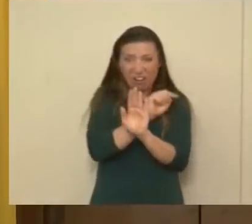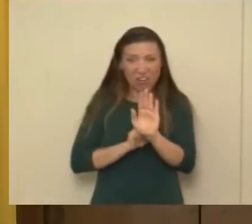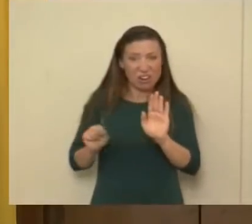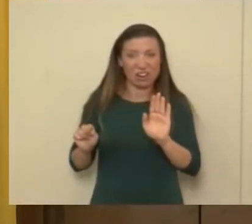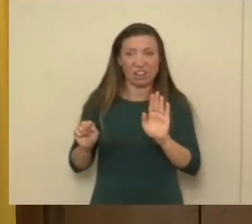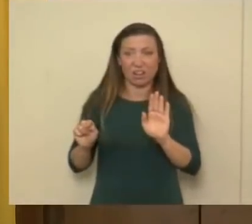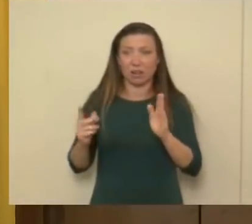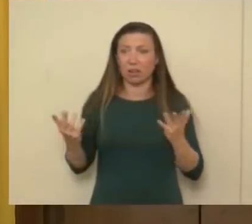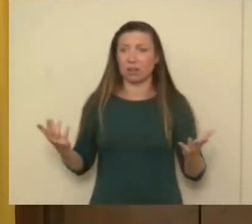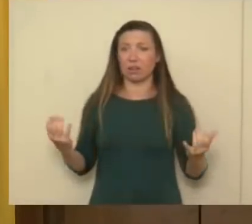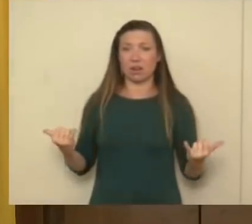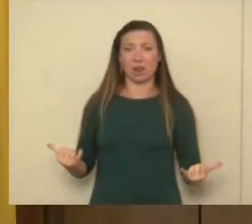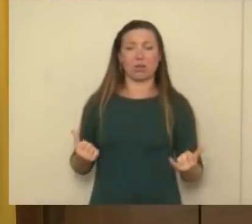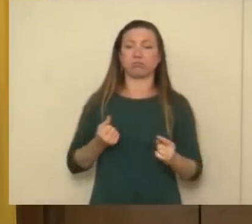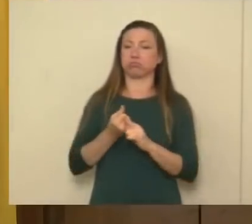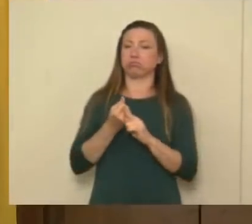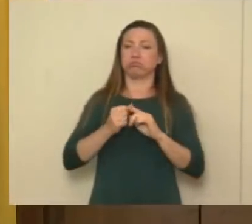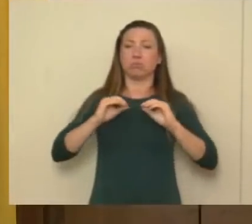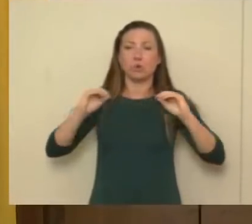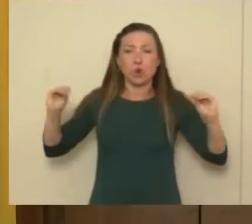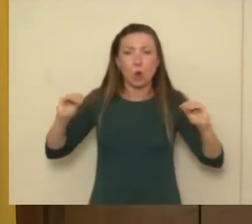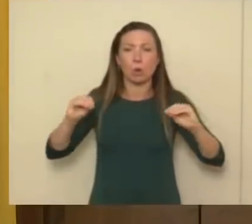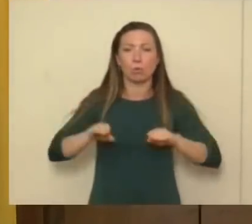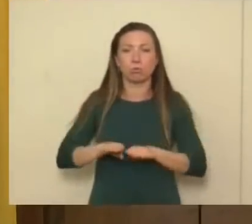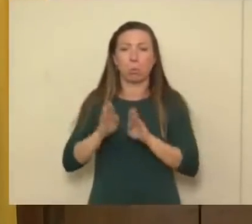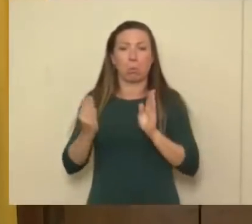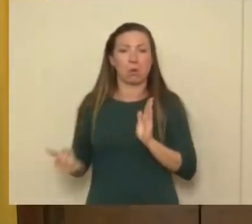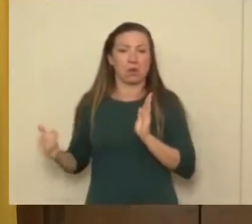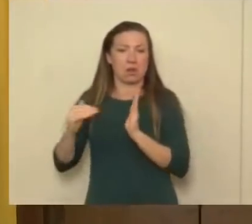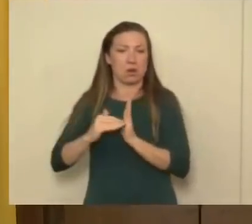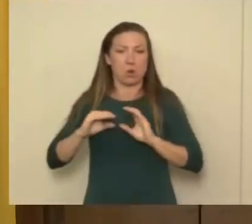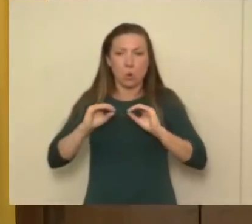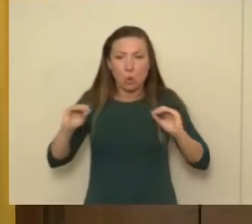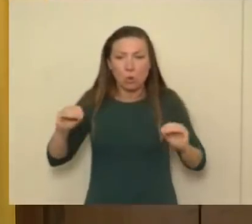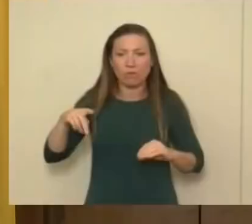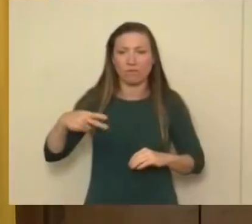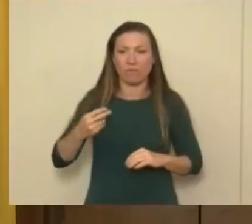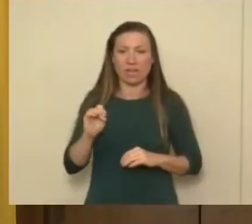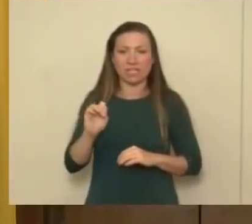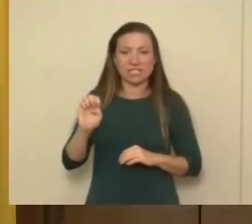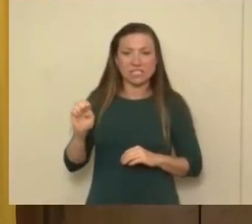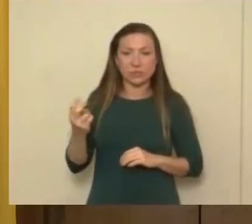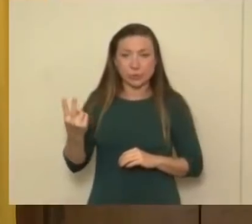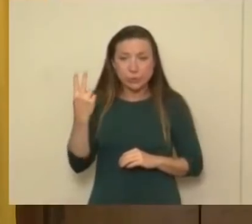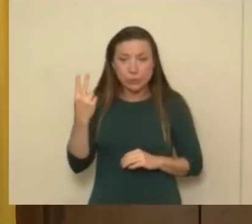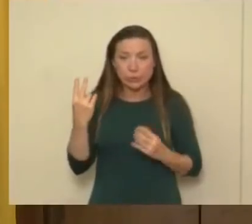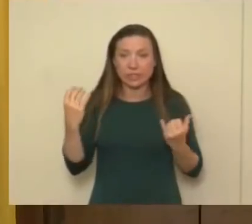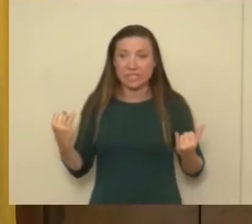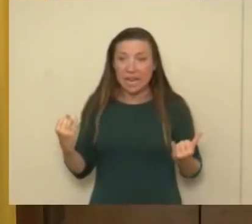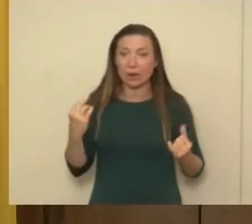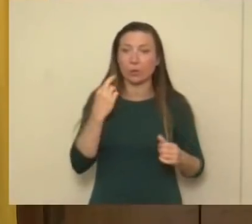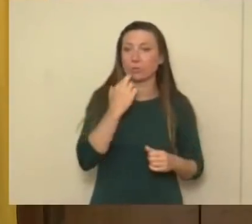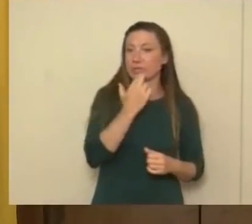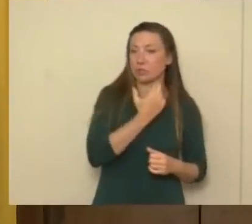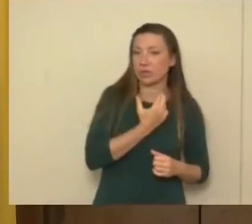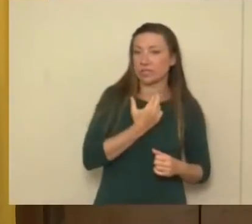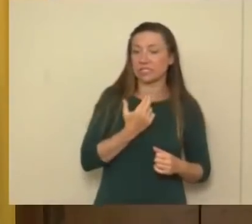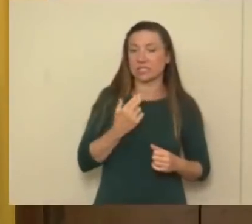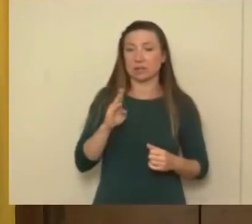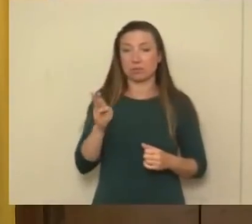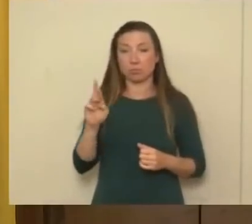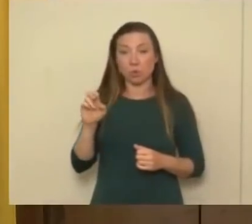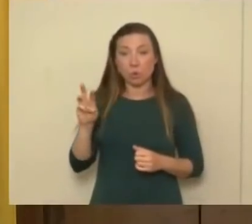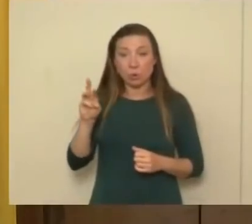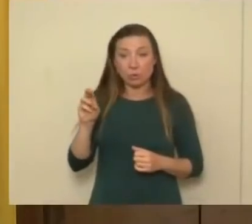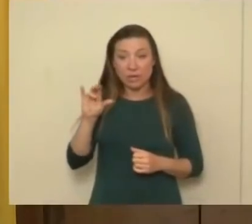they're putting restaurants as a particular group and our breweries in grave danger of not being able to expand